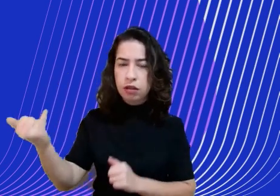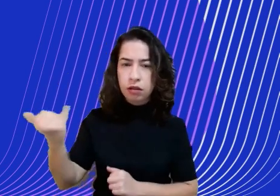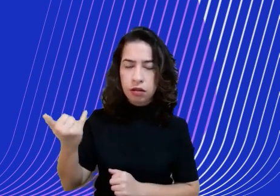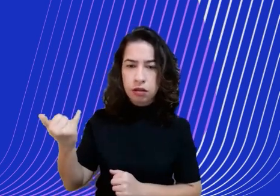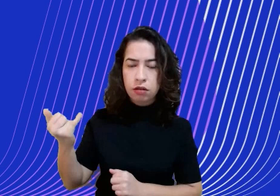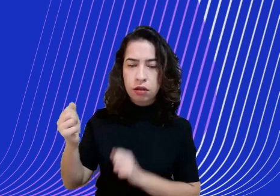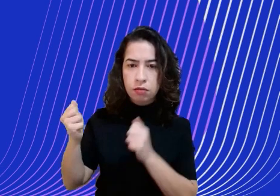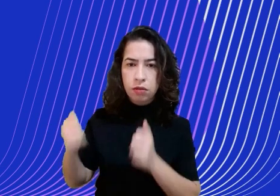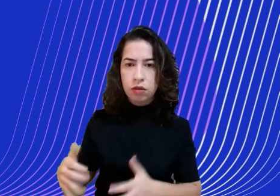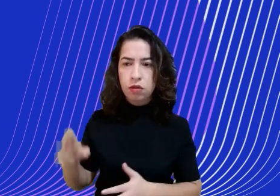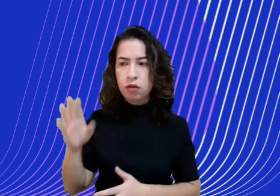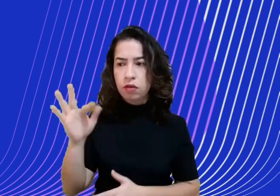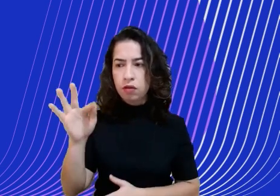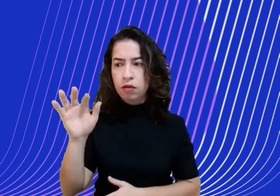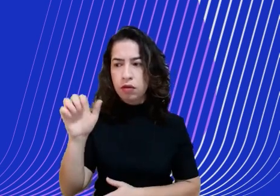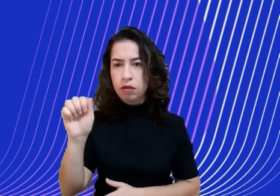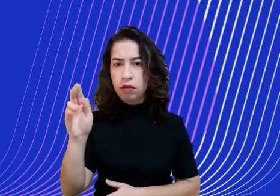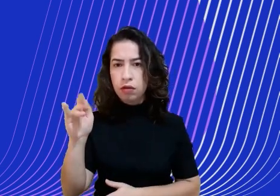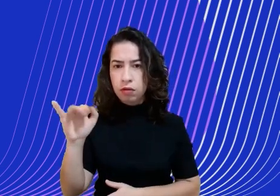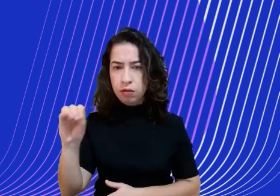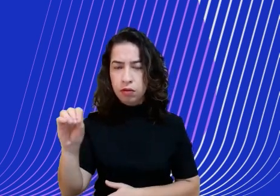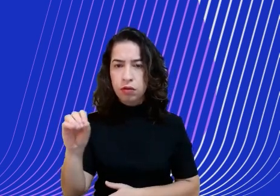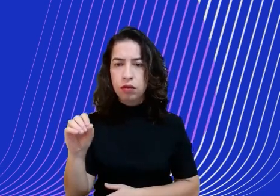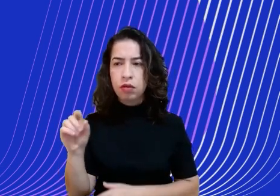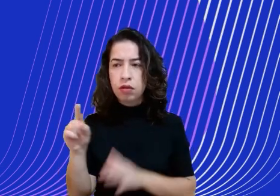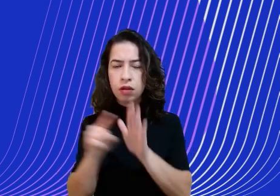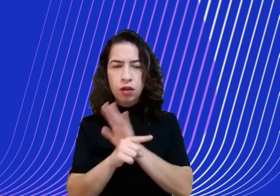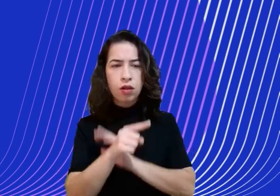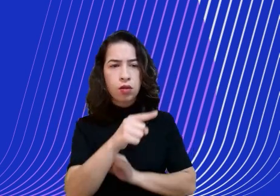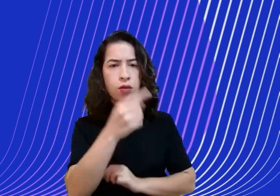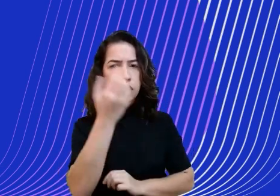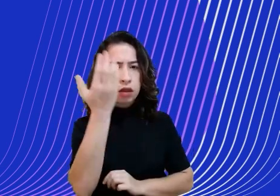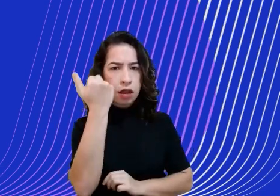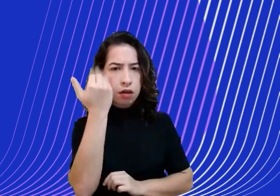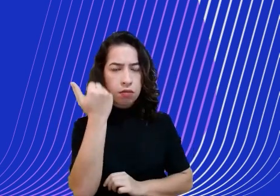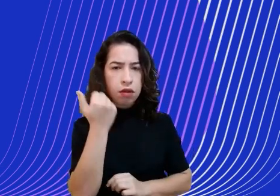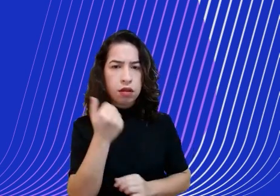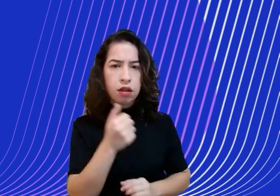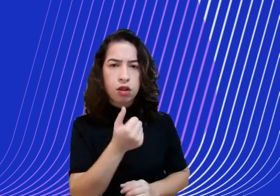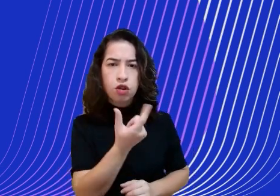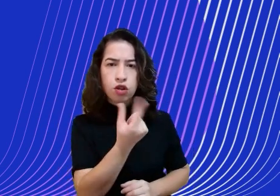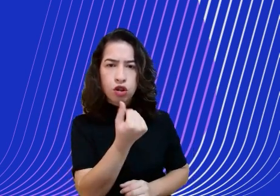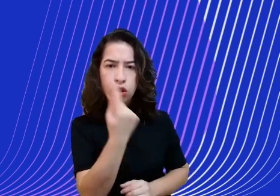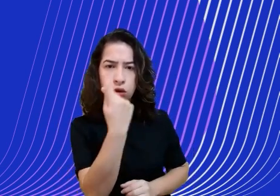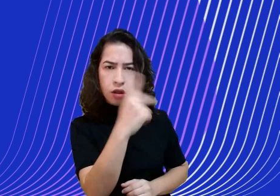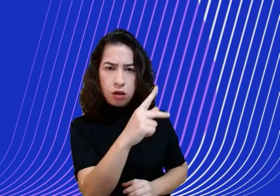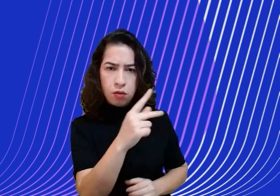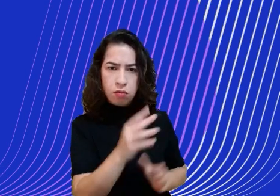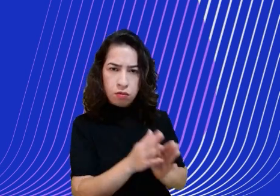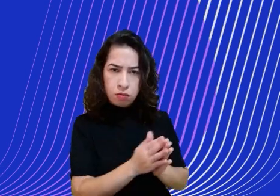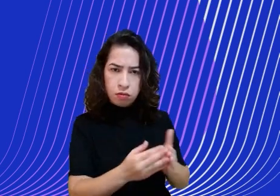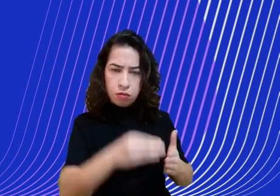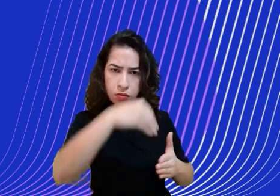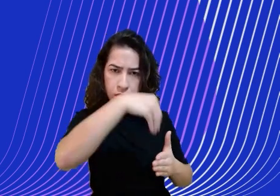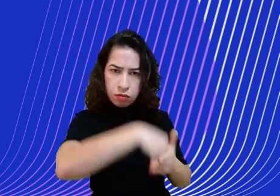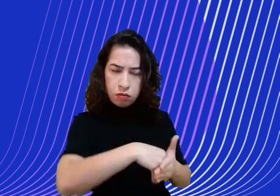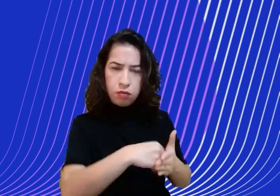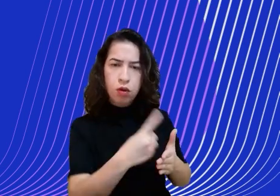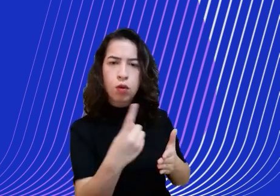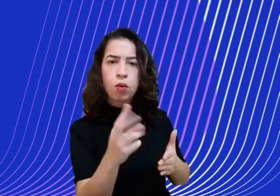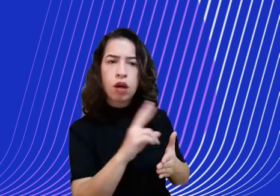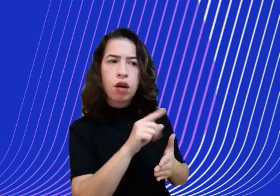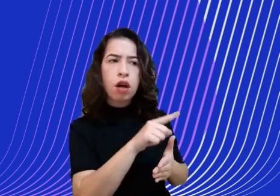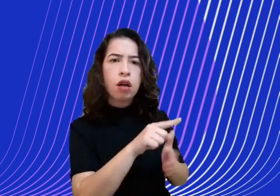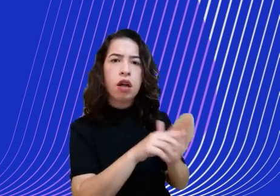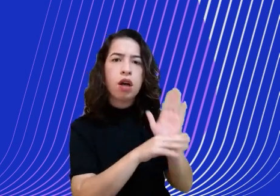that, do you know how much money do you have, what is you're sponsoring with your money? R$1 can go